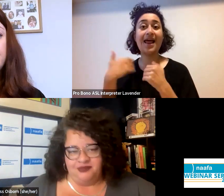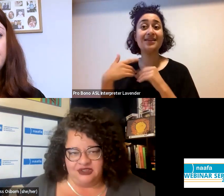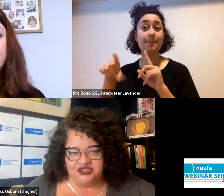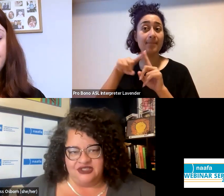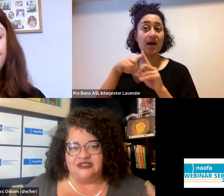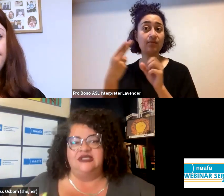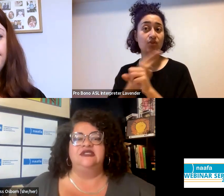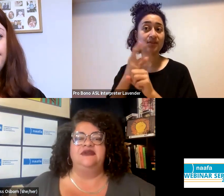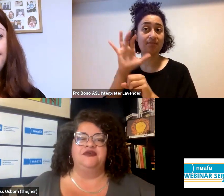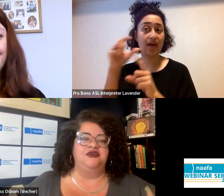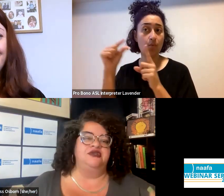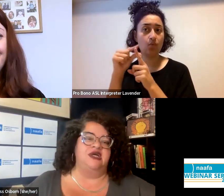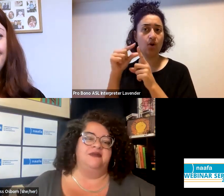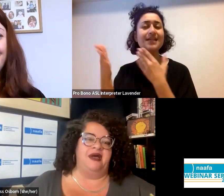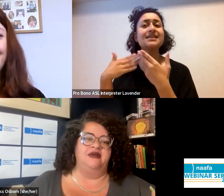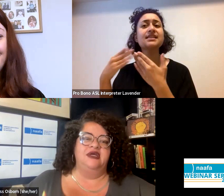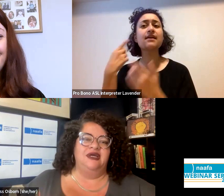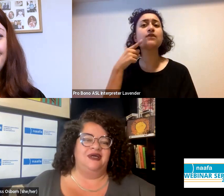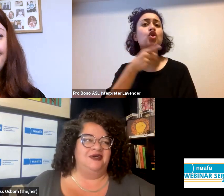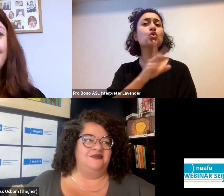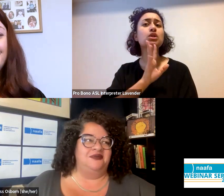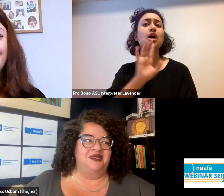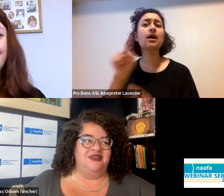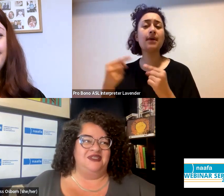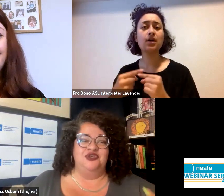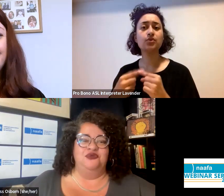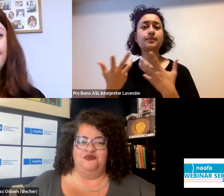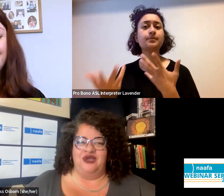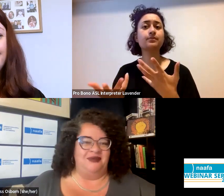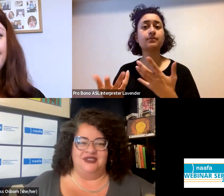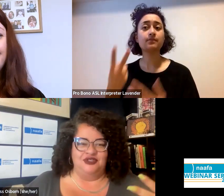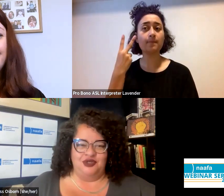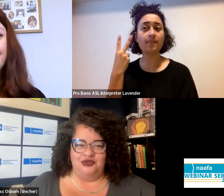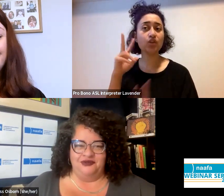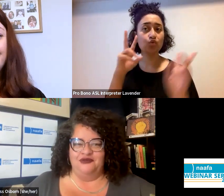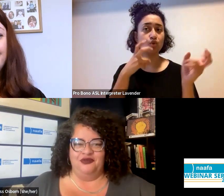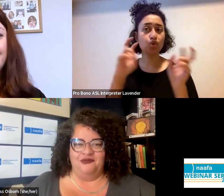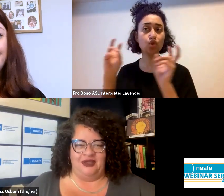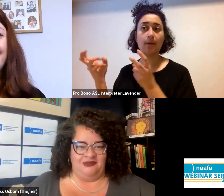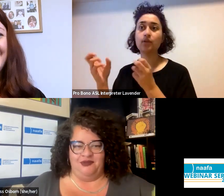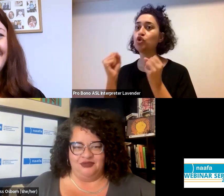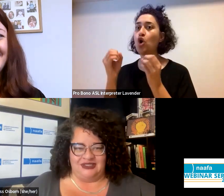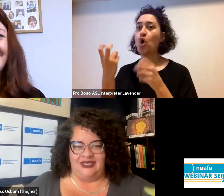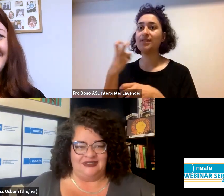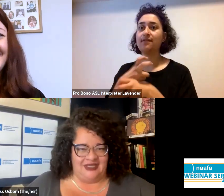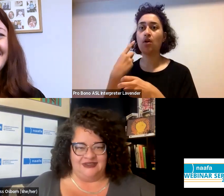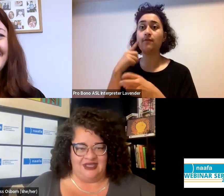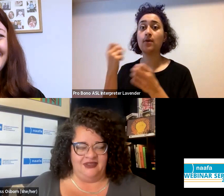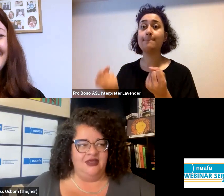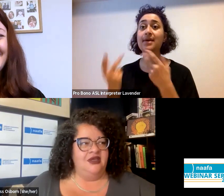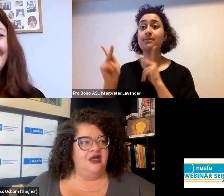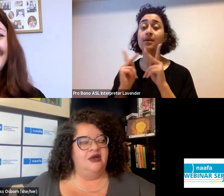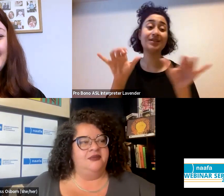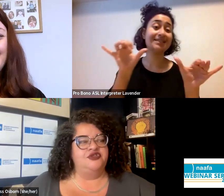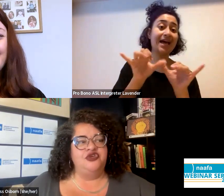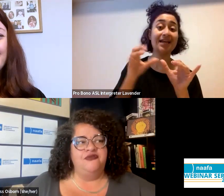that terminology. This is easy for you to talk about these two topics that are so difficult for many people, size and